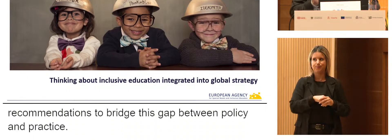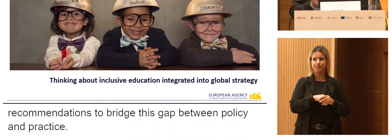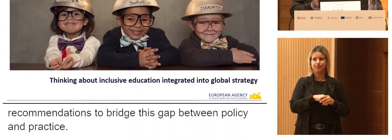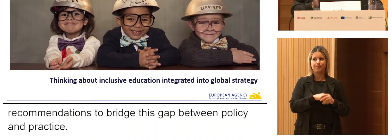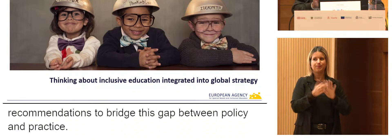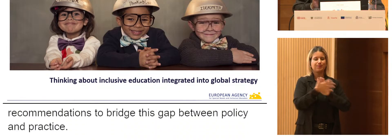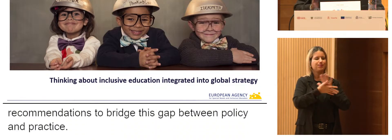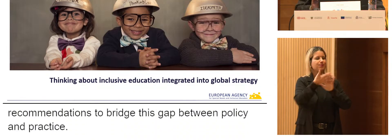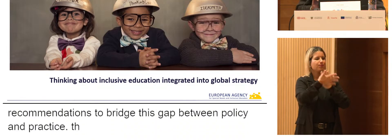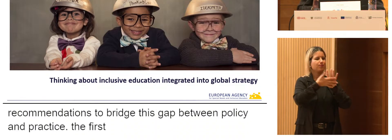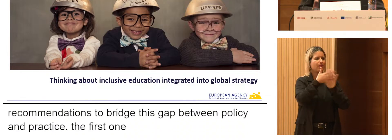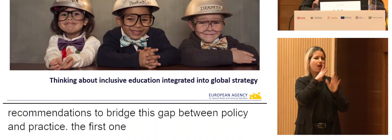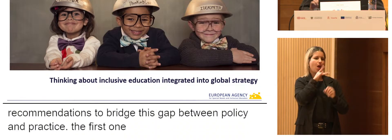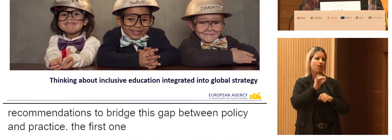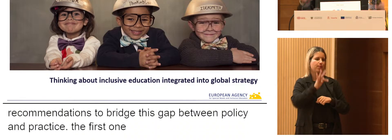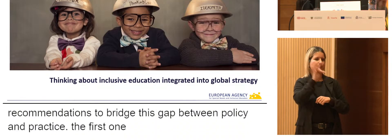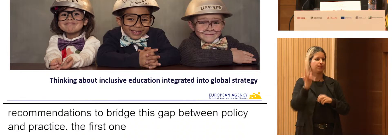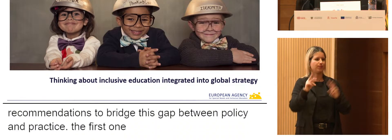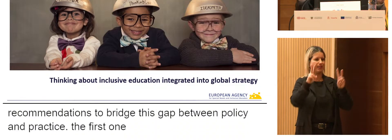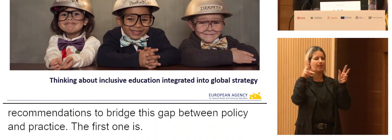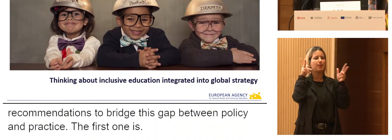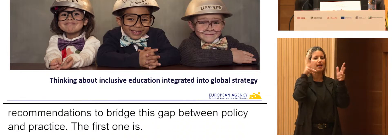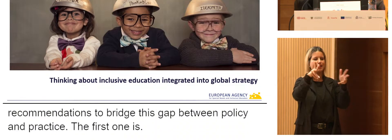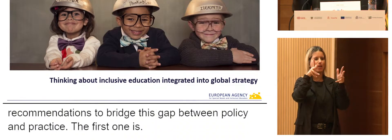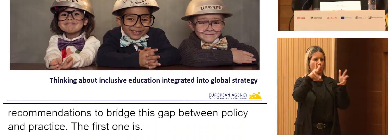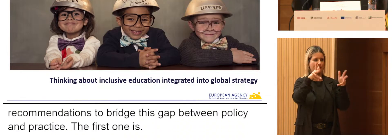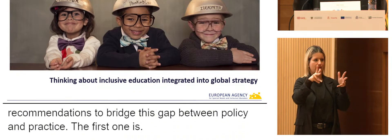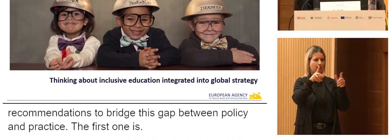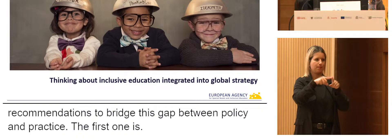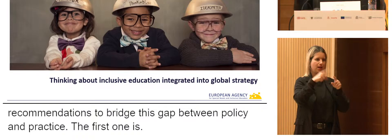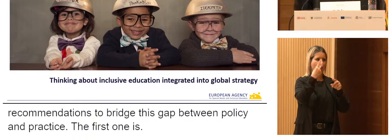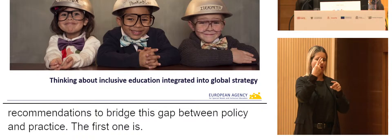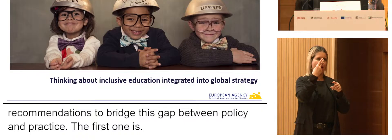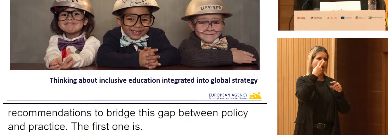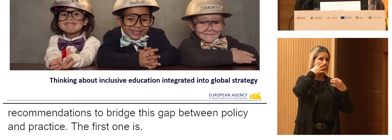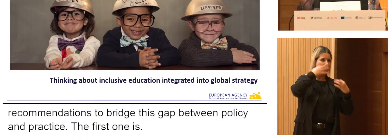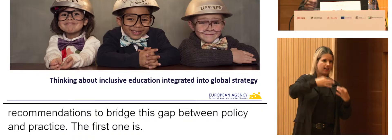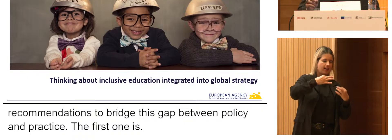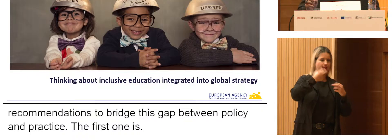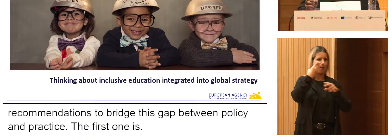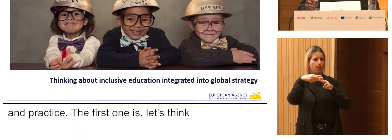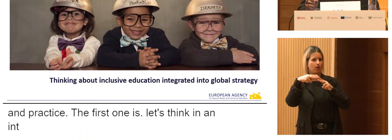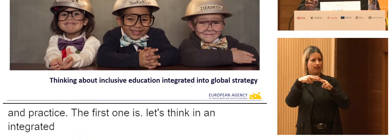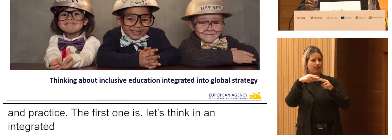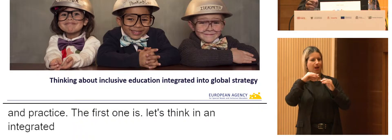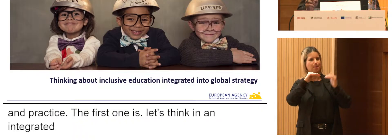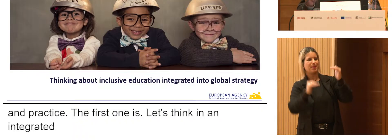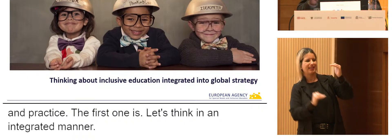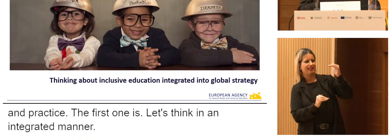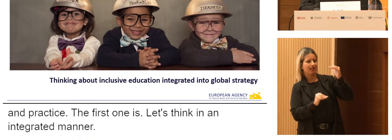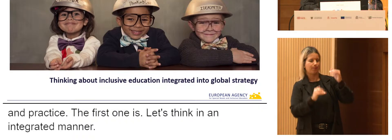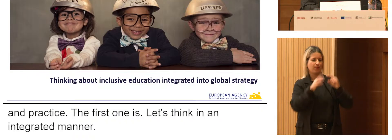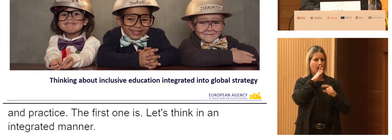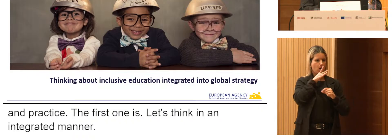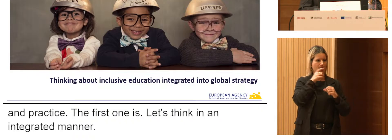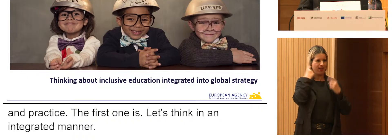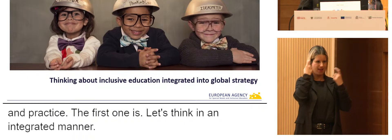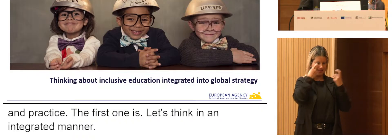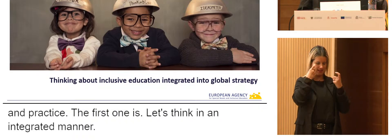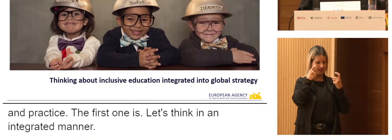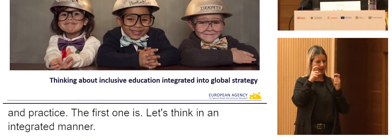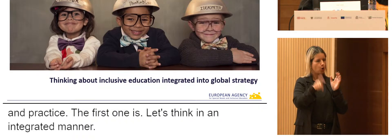first one is, let's think in an integrated manner. If we